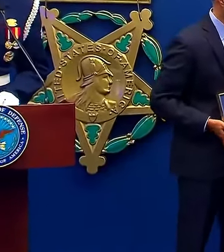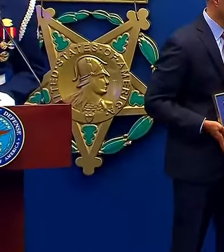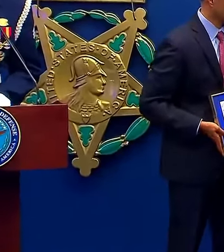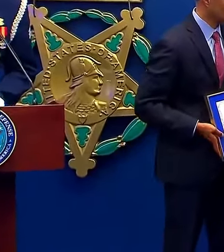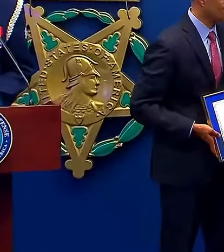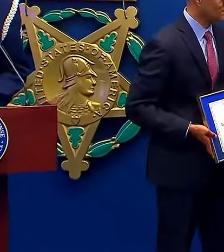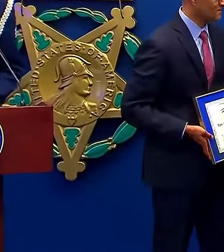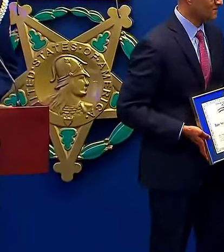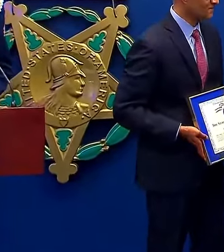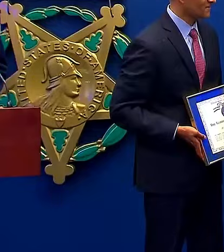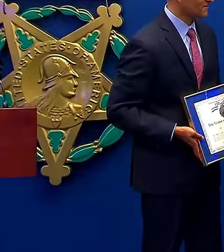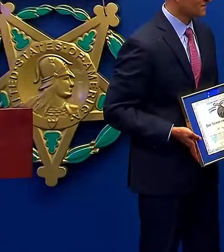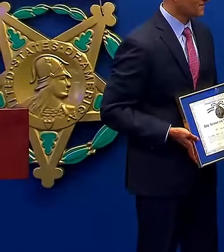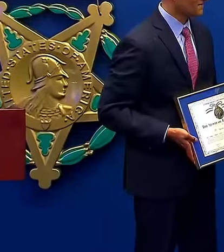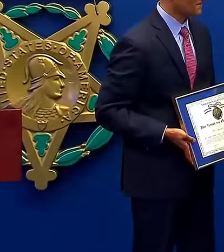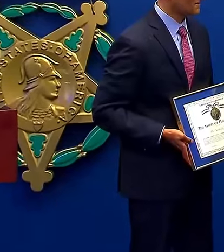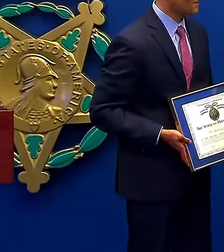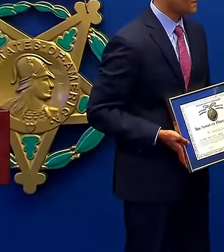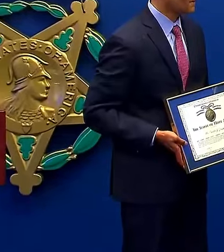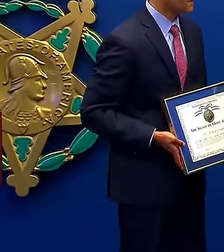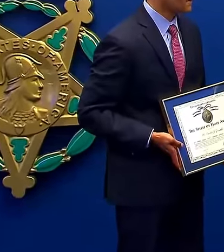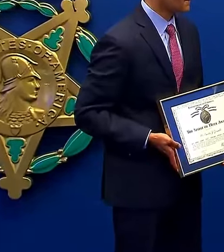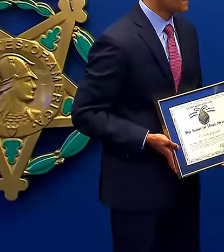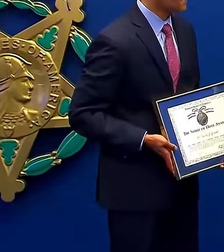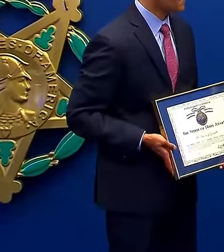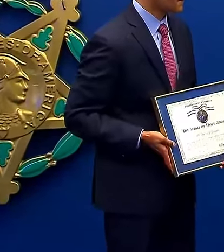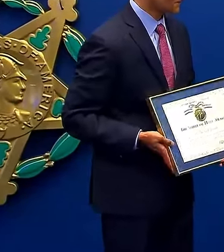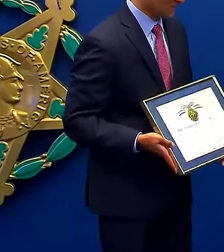Commander, Defense Logistics Agency Troop Support.